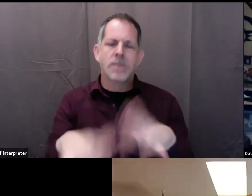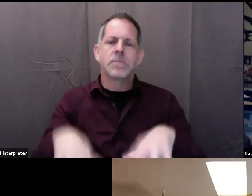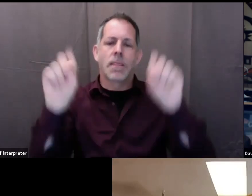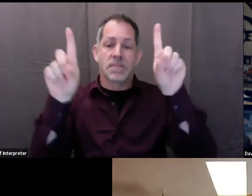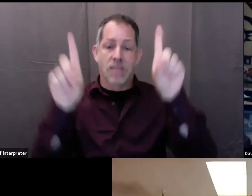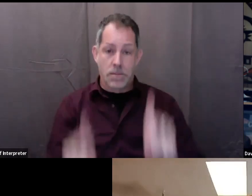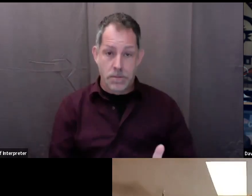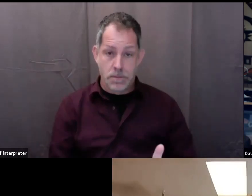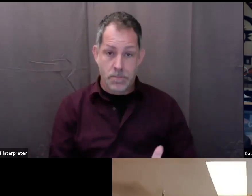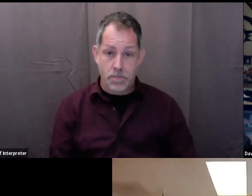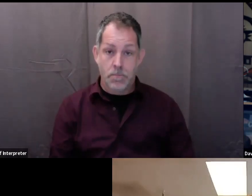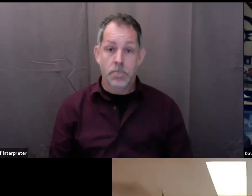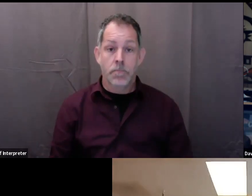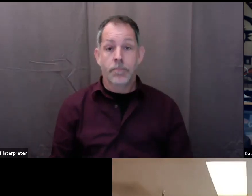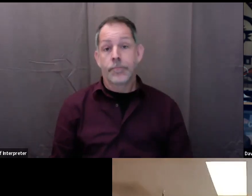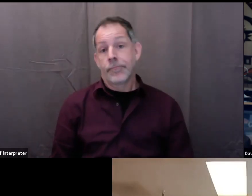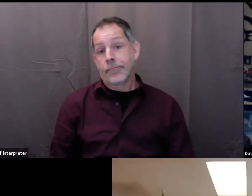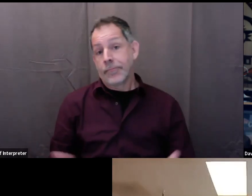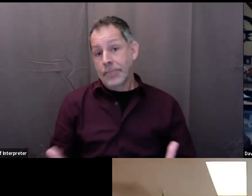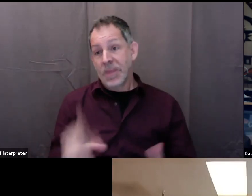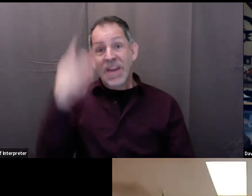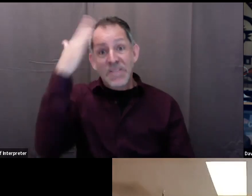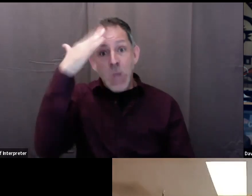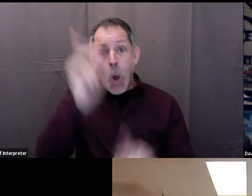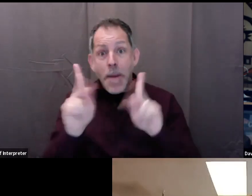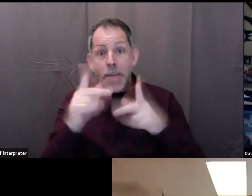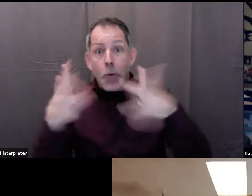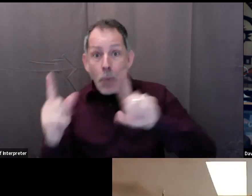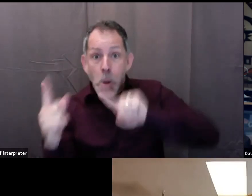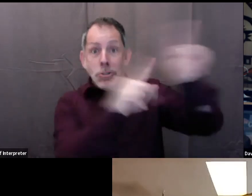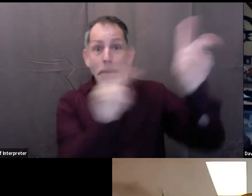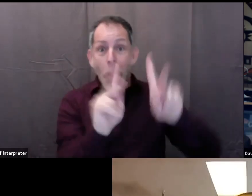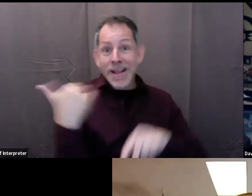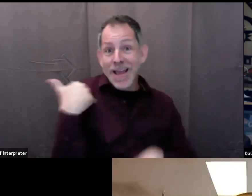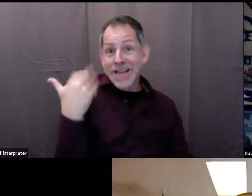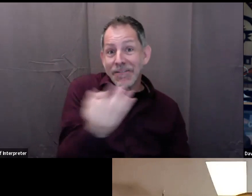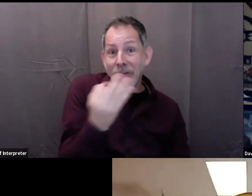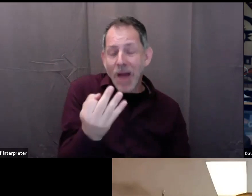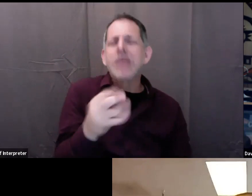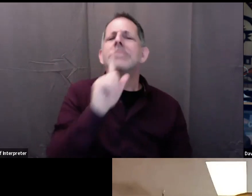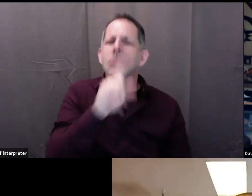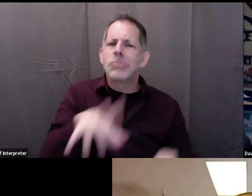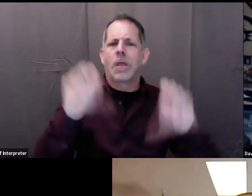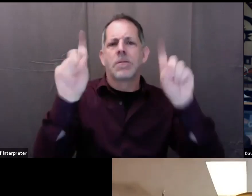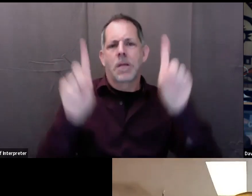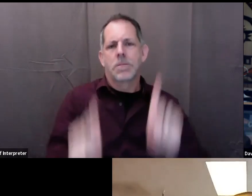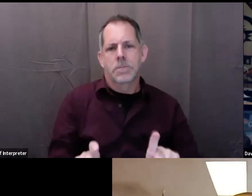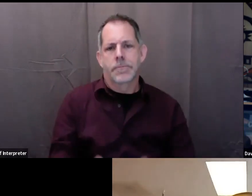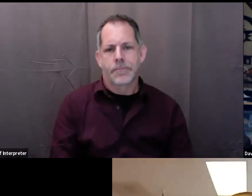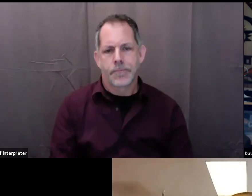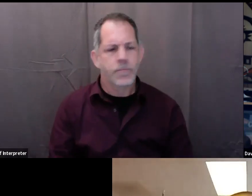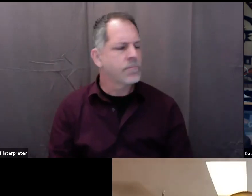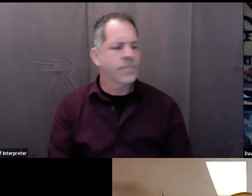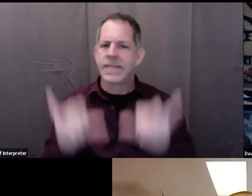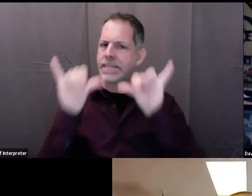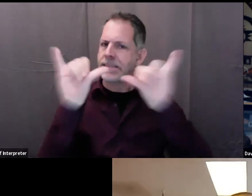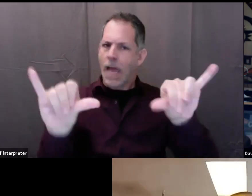was detected there, but consequently, we're recommending that you stay home until July